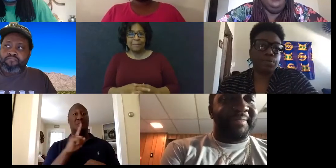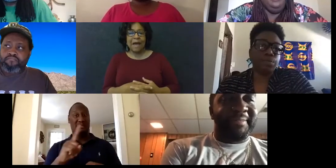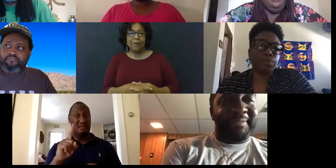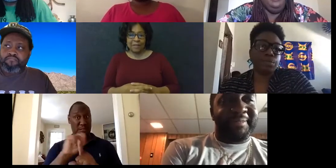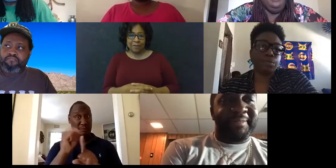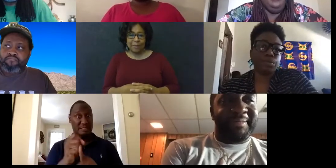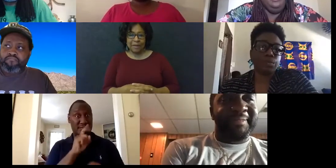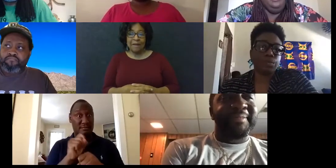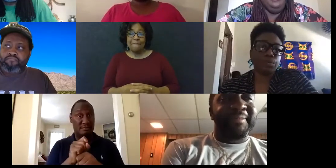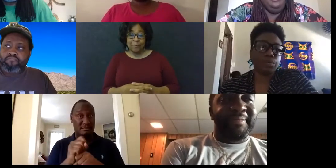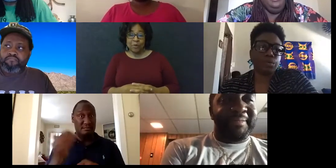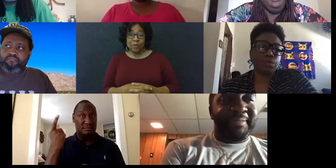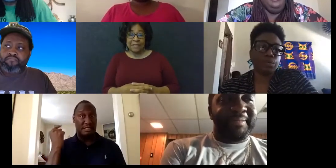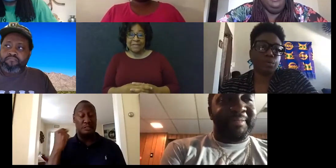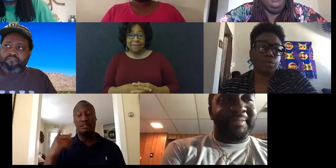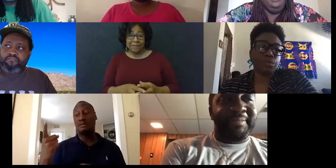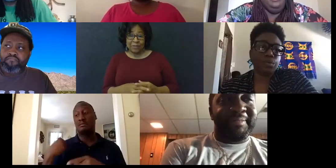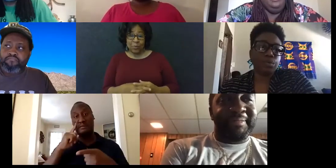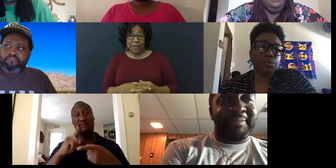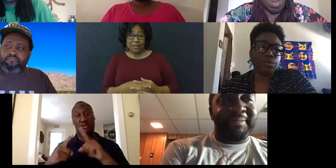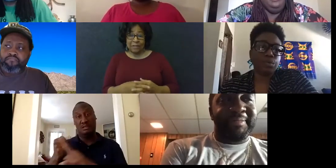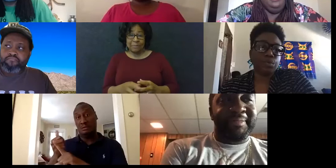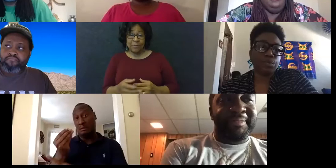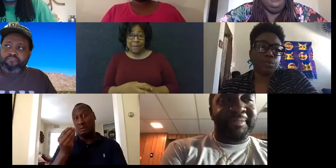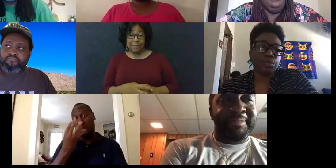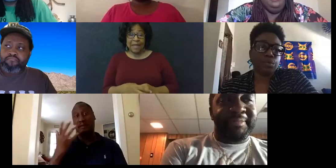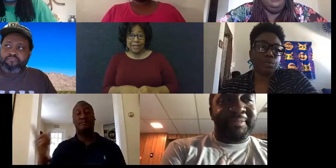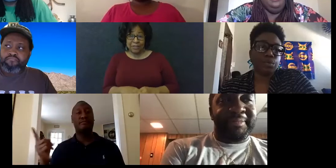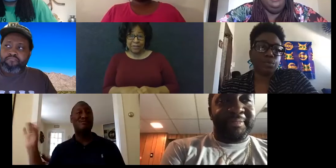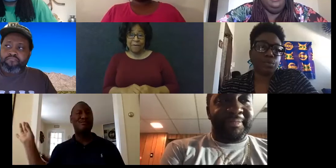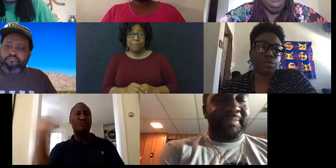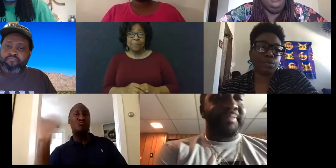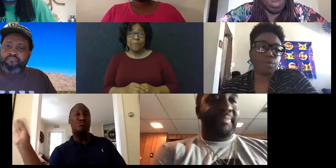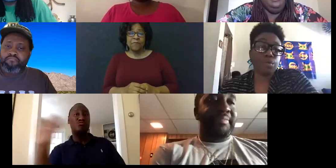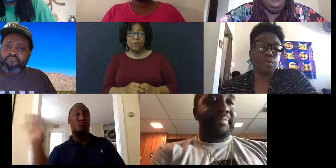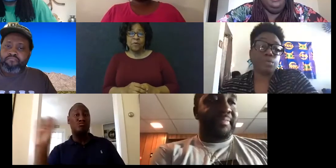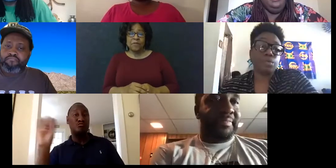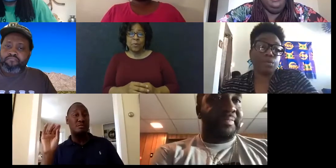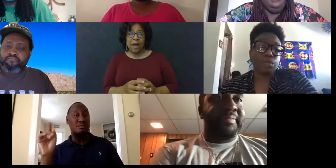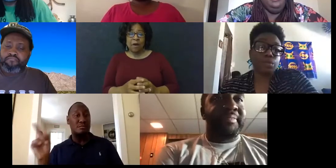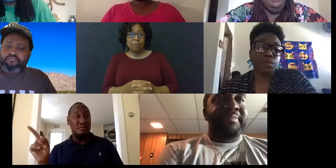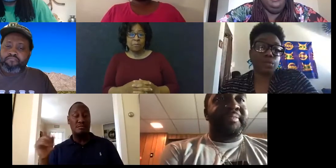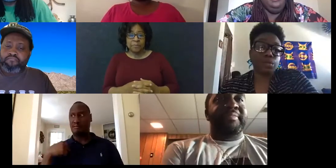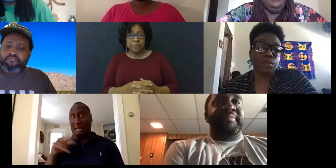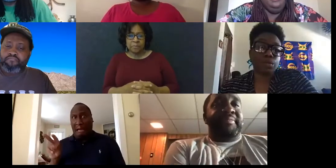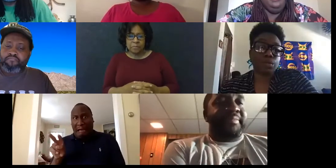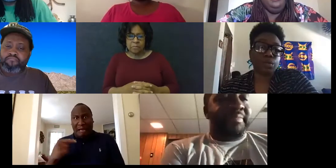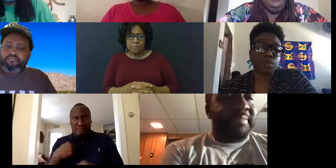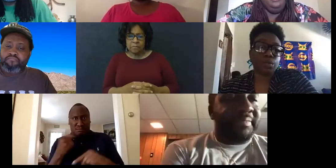them down a little bit. So the deaf situation, let me tell you what happened last year. A few of us were out,